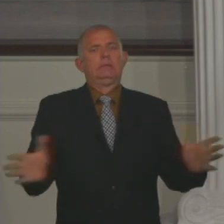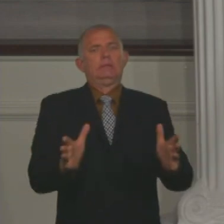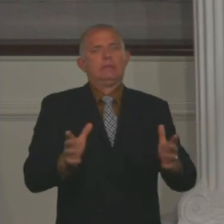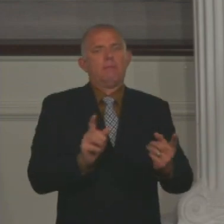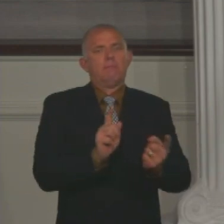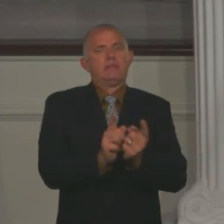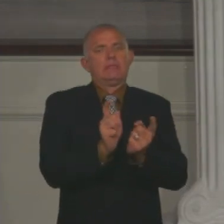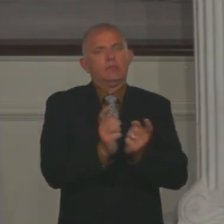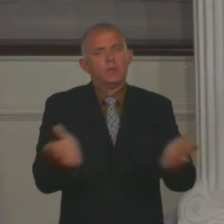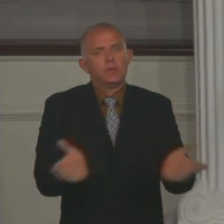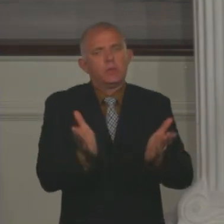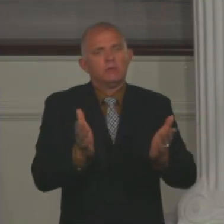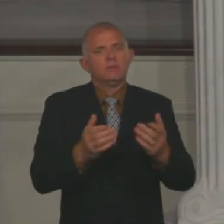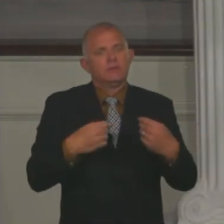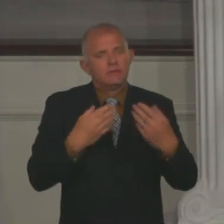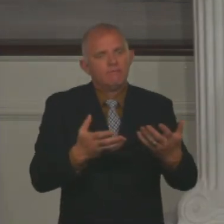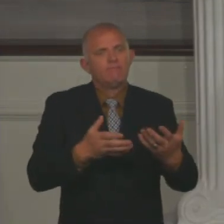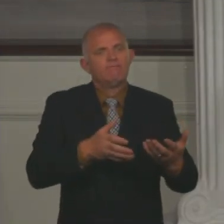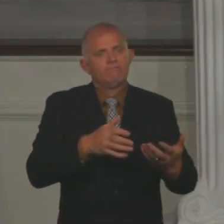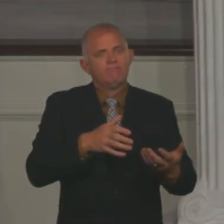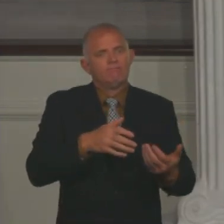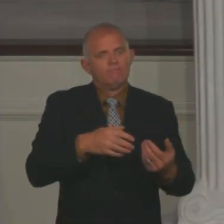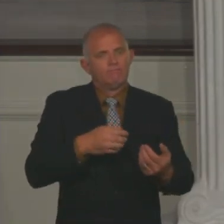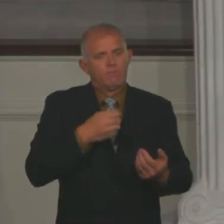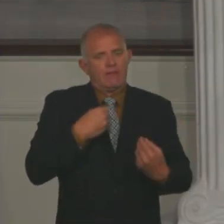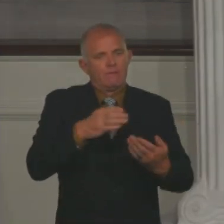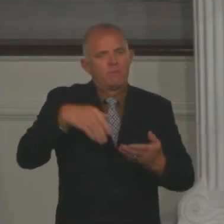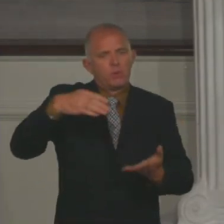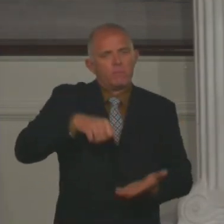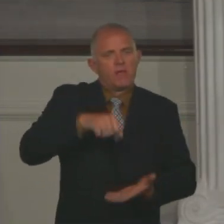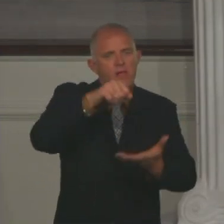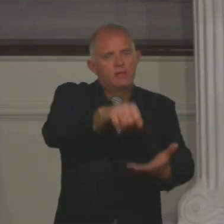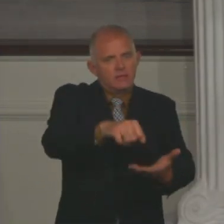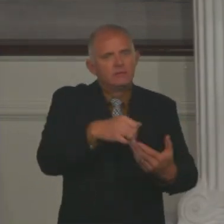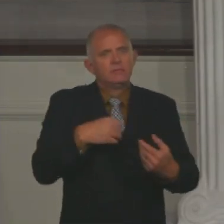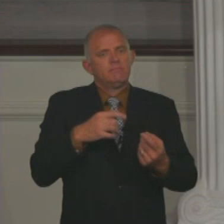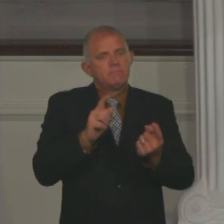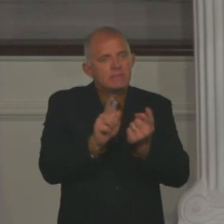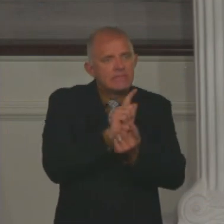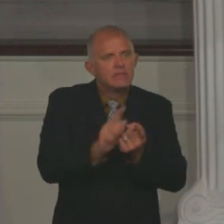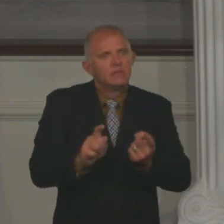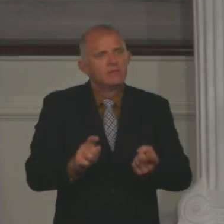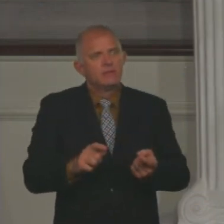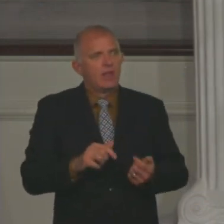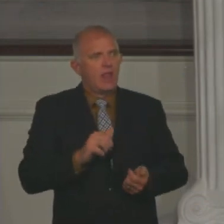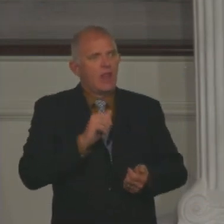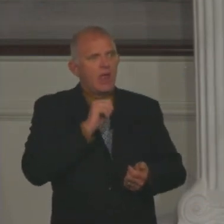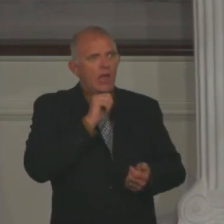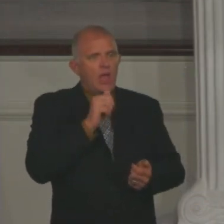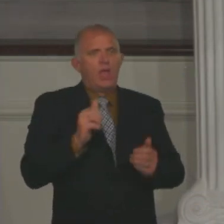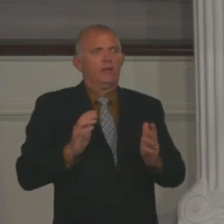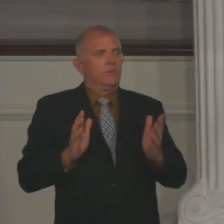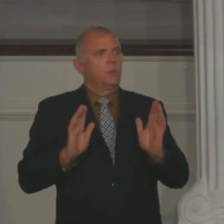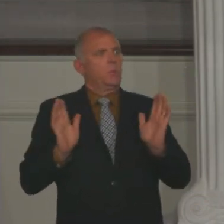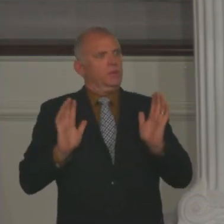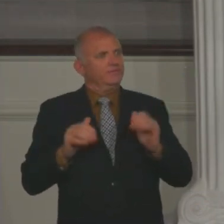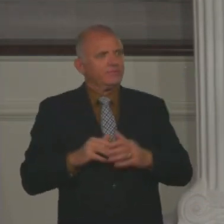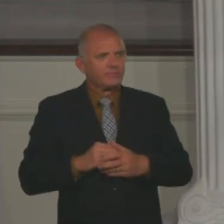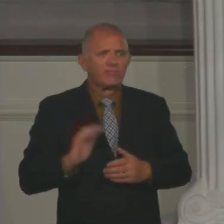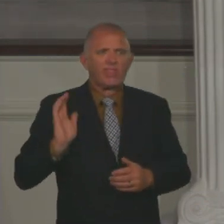They took a blue bag, but I don't know if anyone got to them. And if they didn't get to them, woe is us. It's our